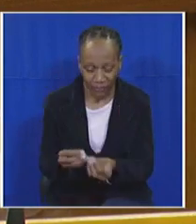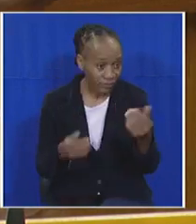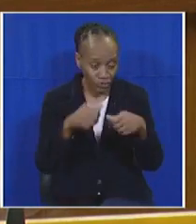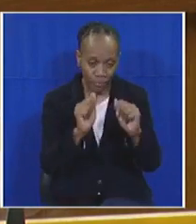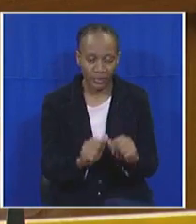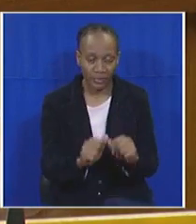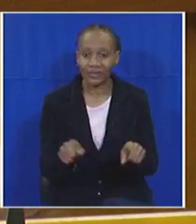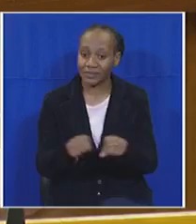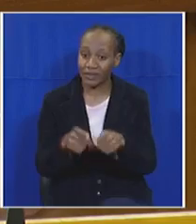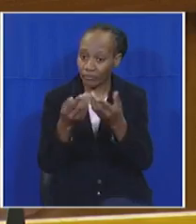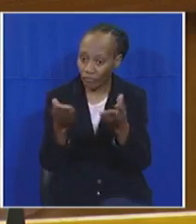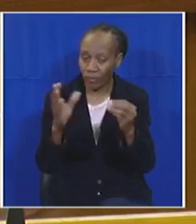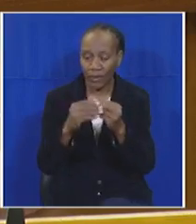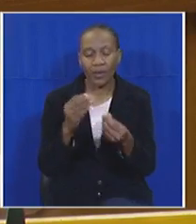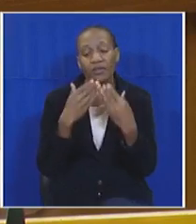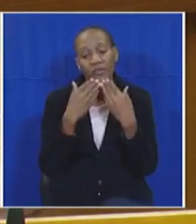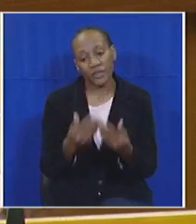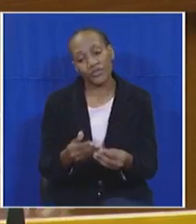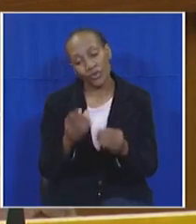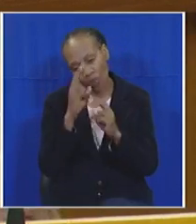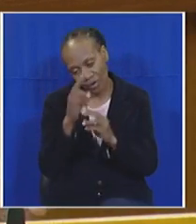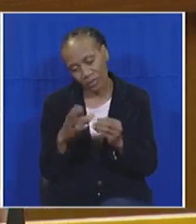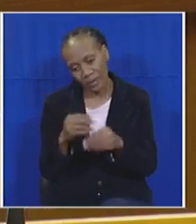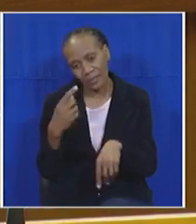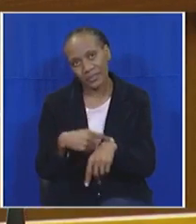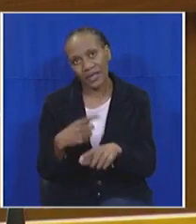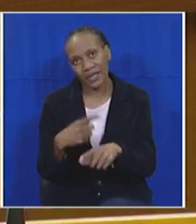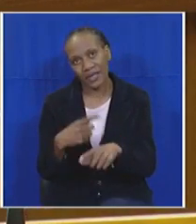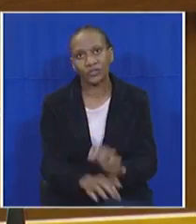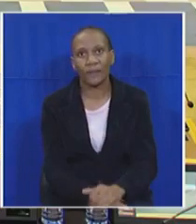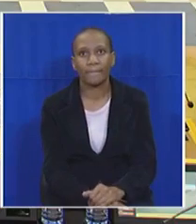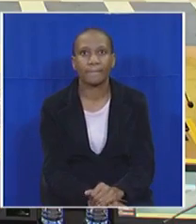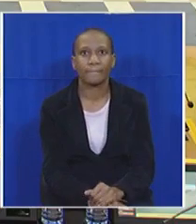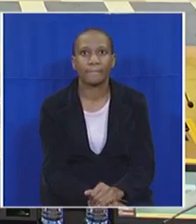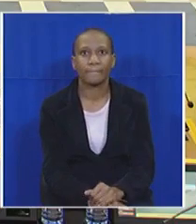and honorable members. Thank you very much, Honorable Madisha. Your time has expired.